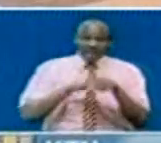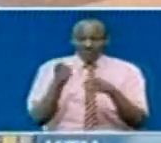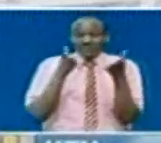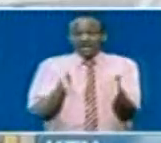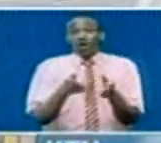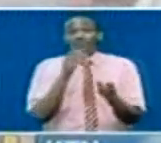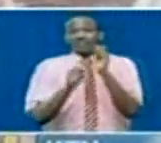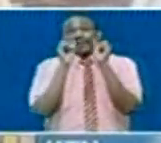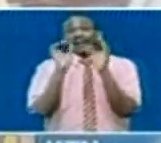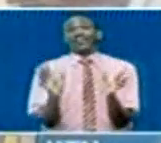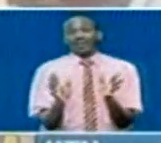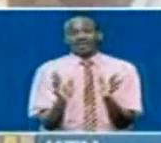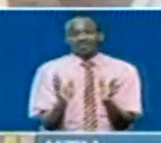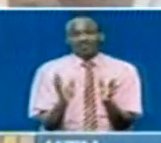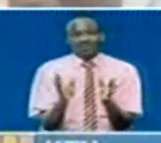hivi haipatikanaji.